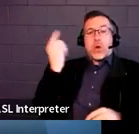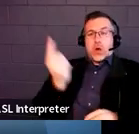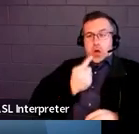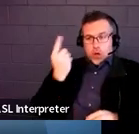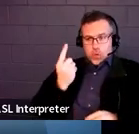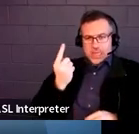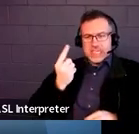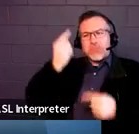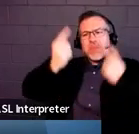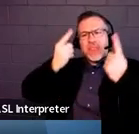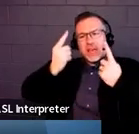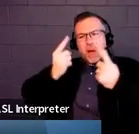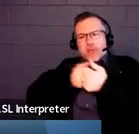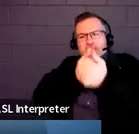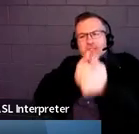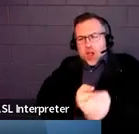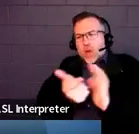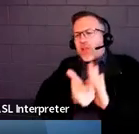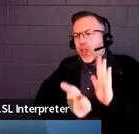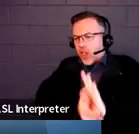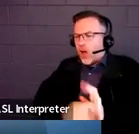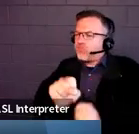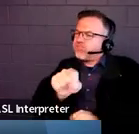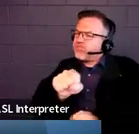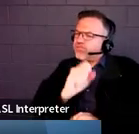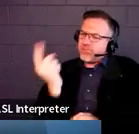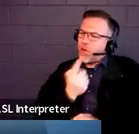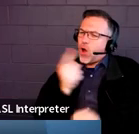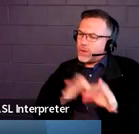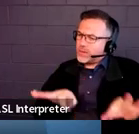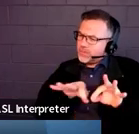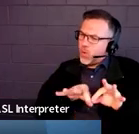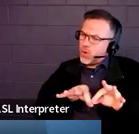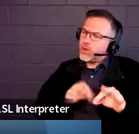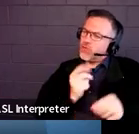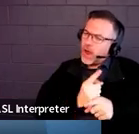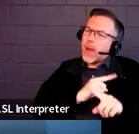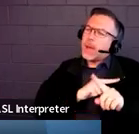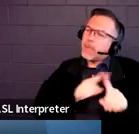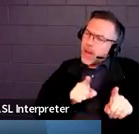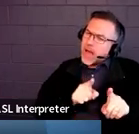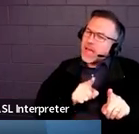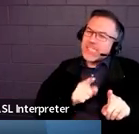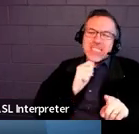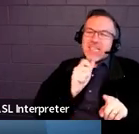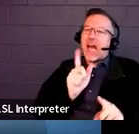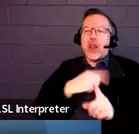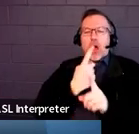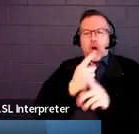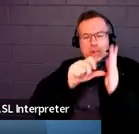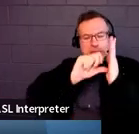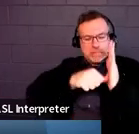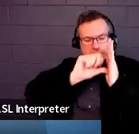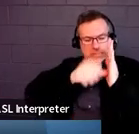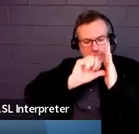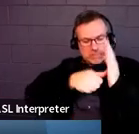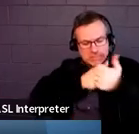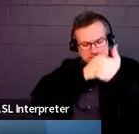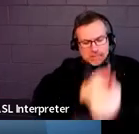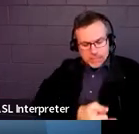compliance, but we don't just want compliance. We want to go beyond that. We want to go beyond compliance so that it actually